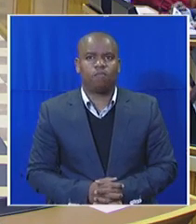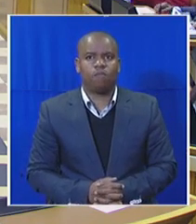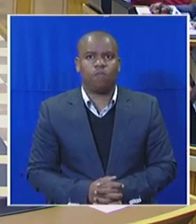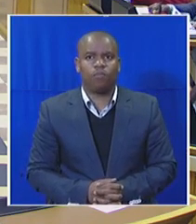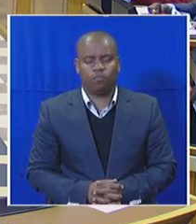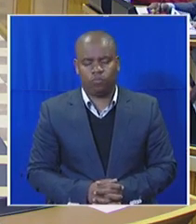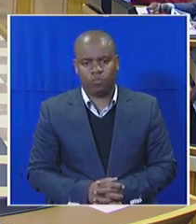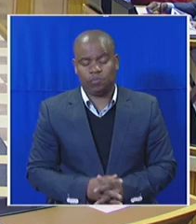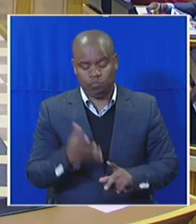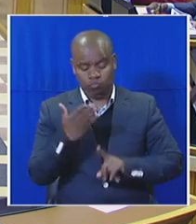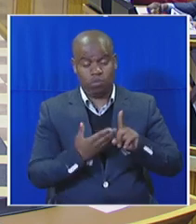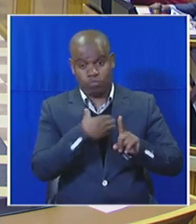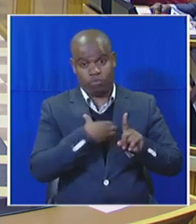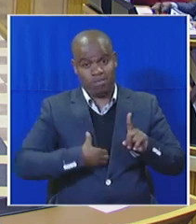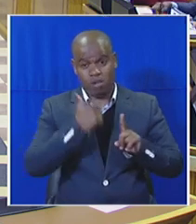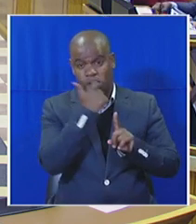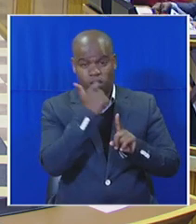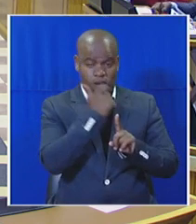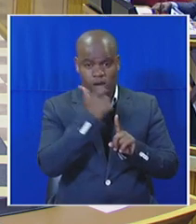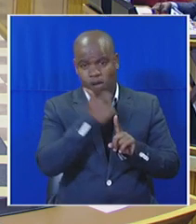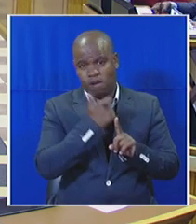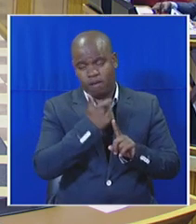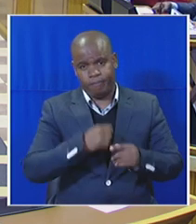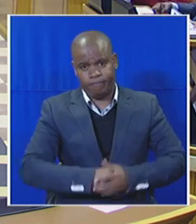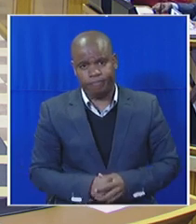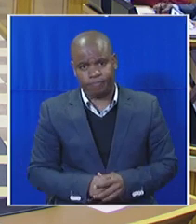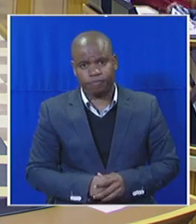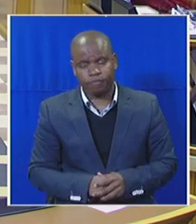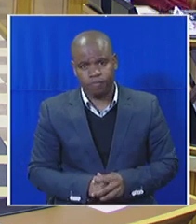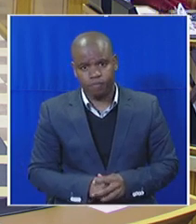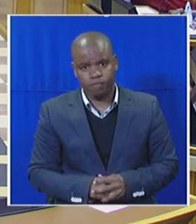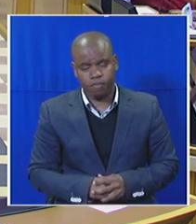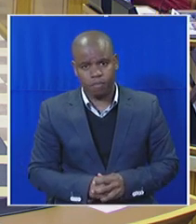Order. Order, Speaker, honorable members.